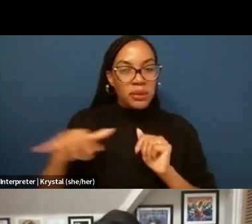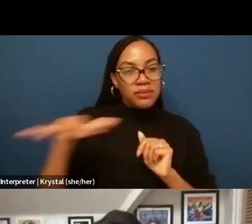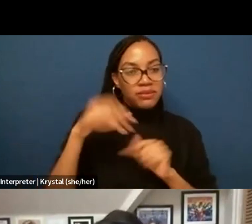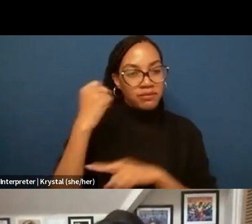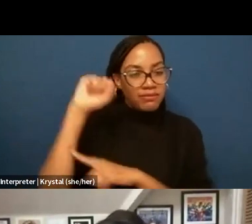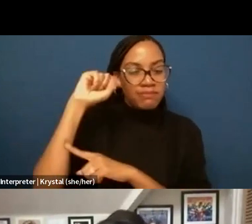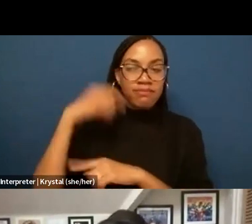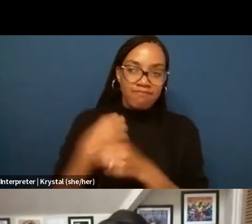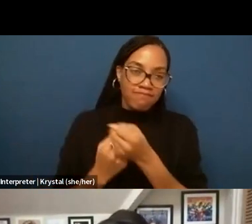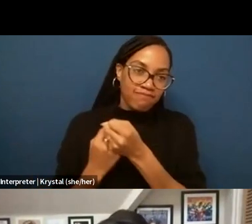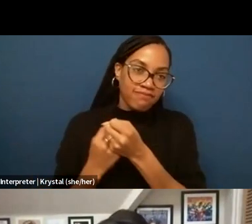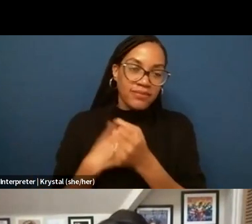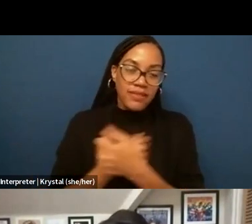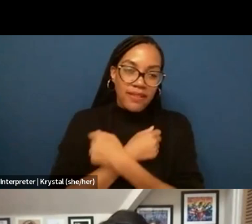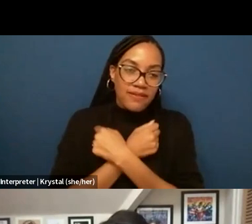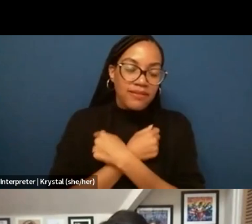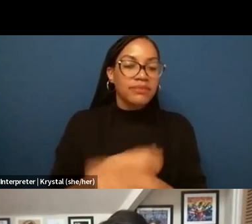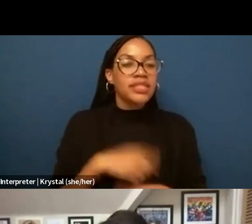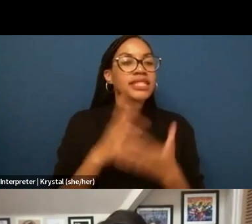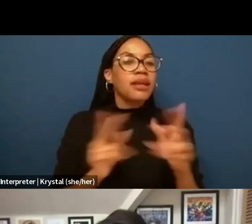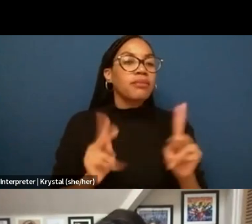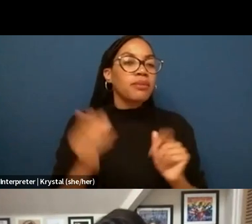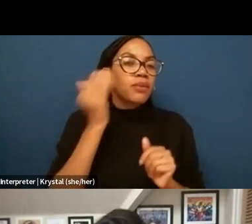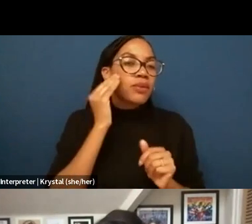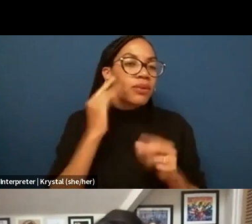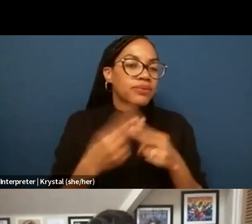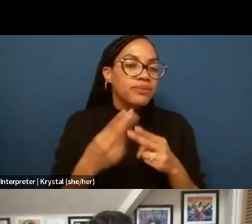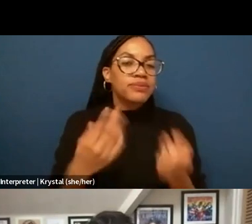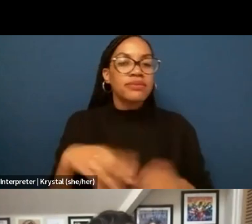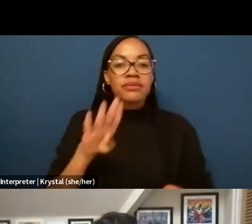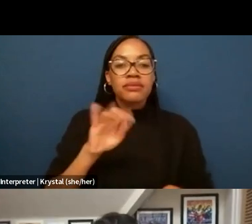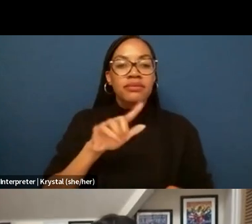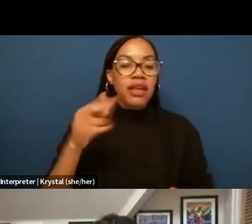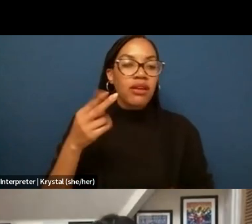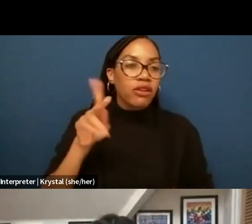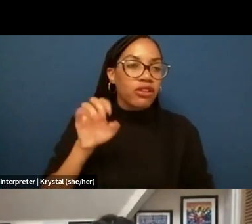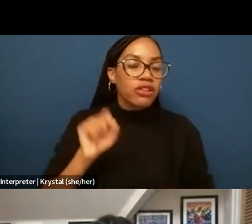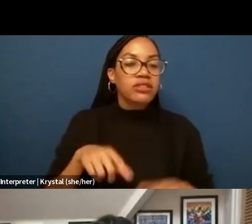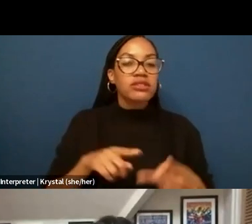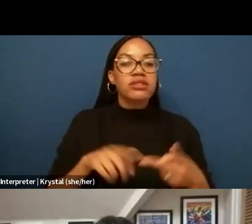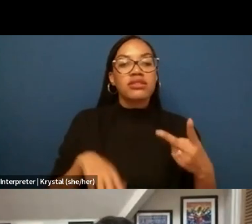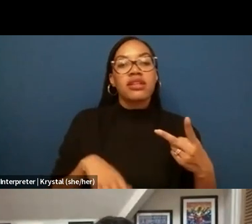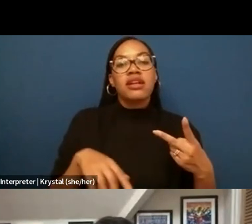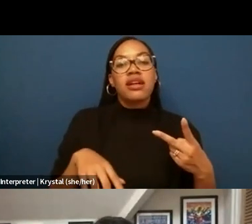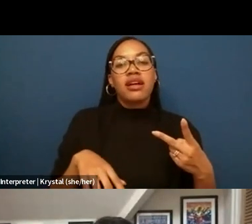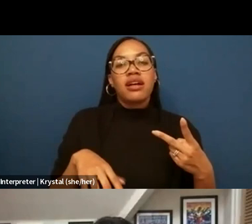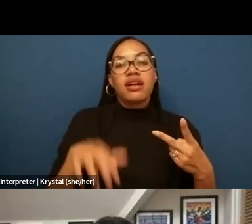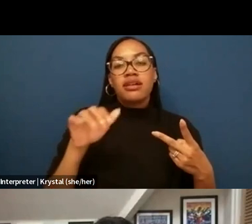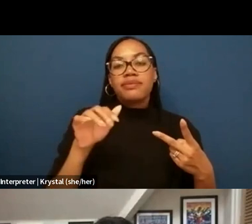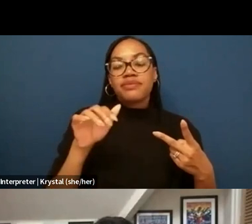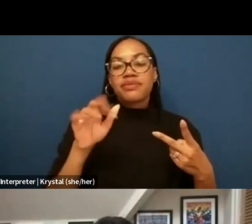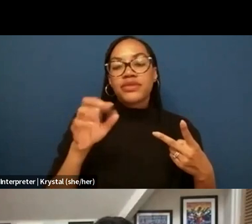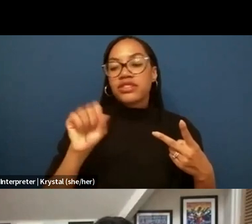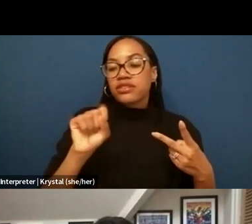I would say, are definitely like people like Bell Hooks, Brandon Lomax, Audre Lorde, many, many other, Starhawk, many others who have